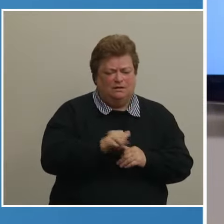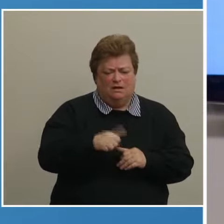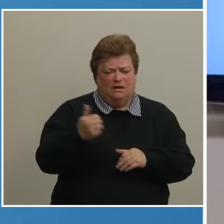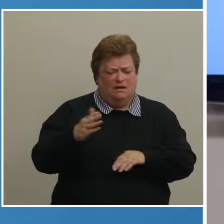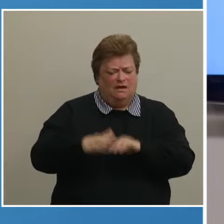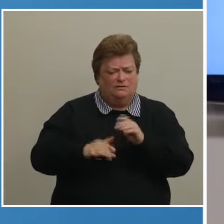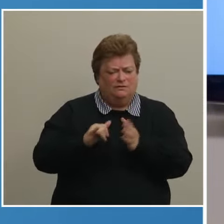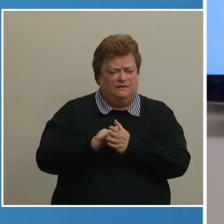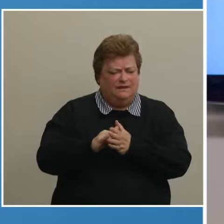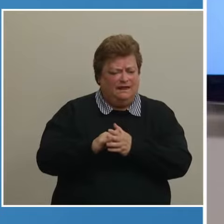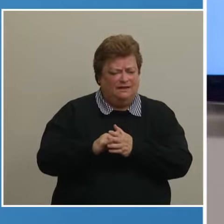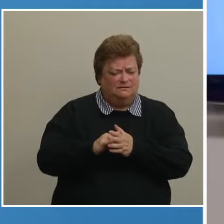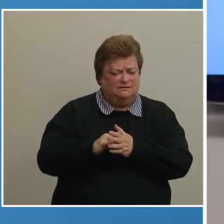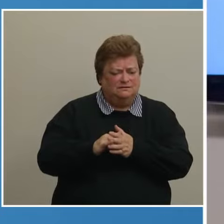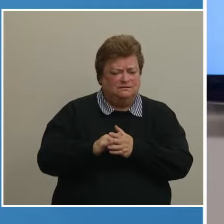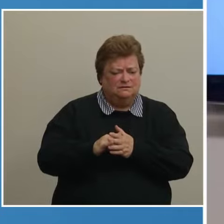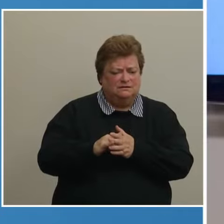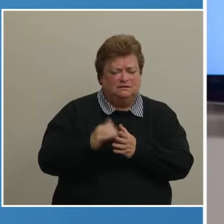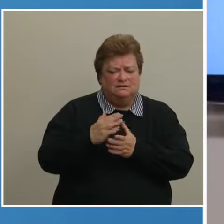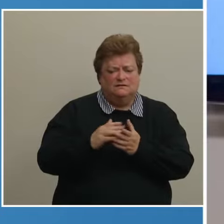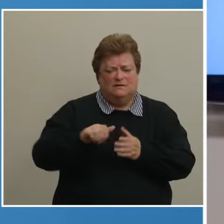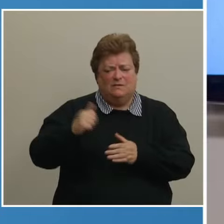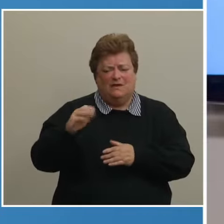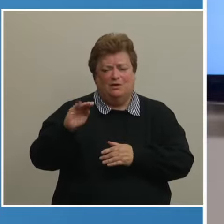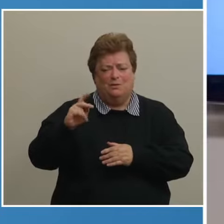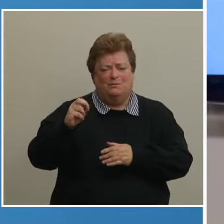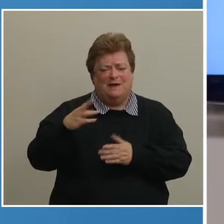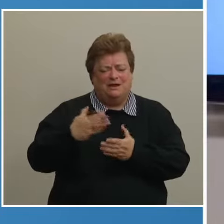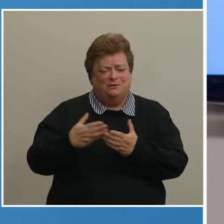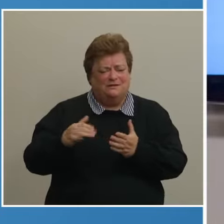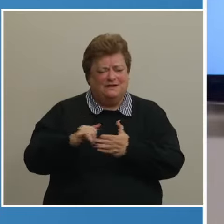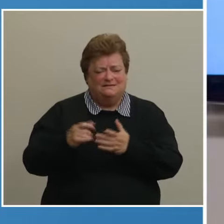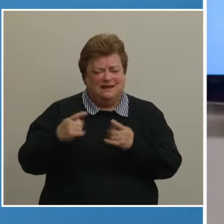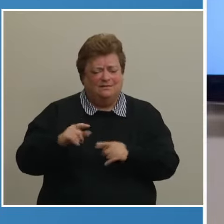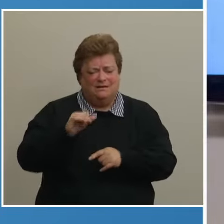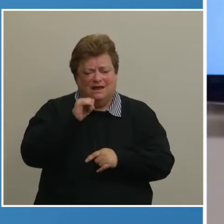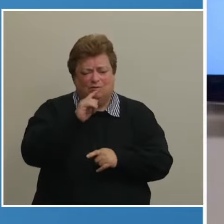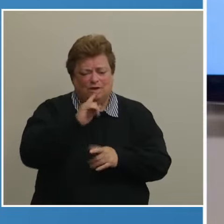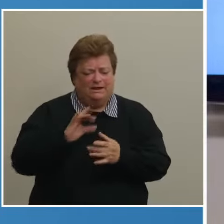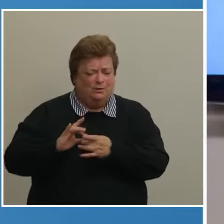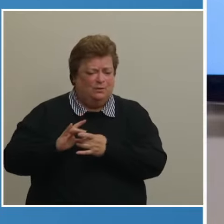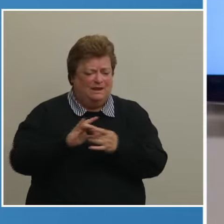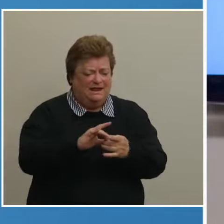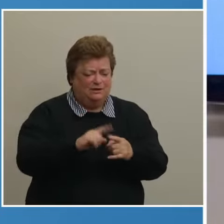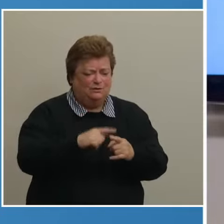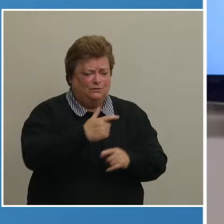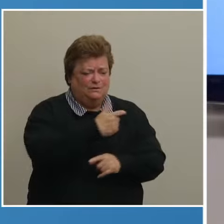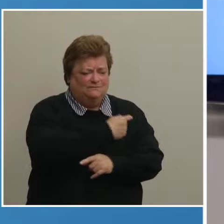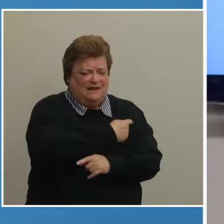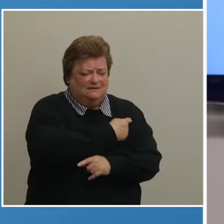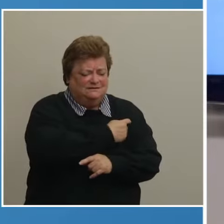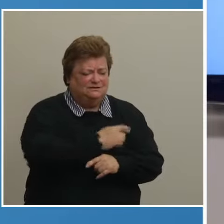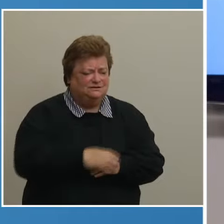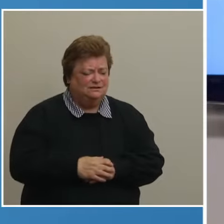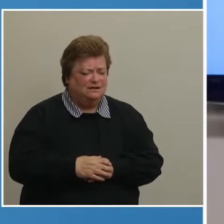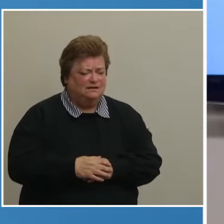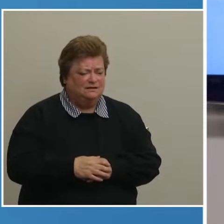that, other than some other minor things that happened that weren't really related to the vaccination, more